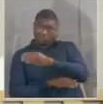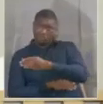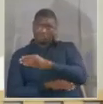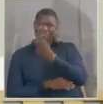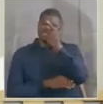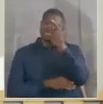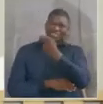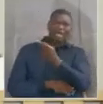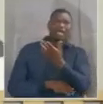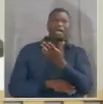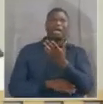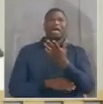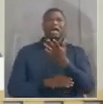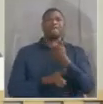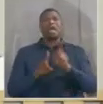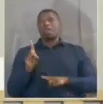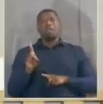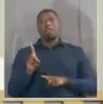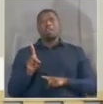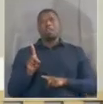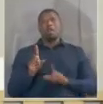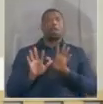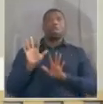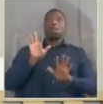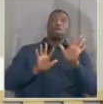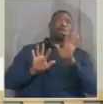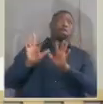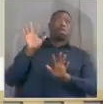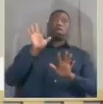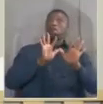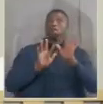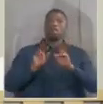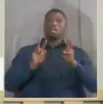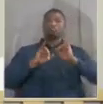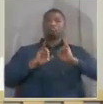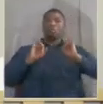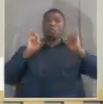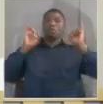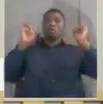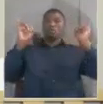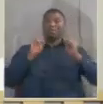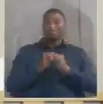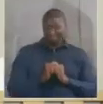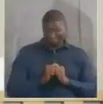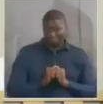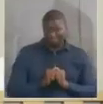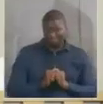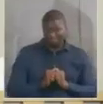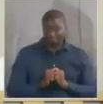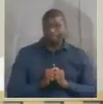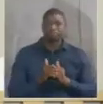seemed to be failing to address the problem. Hence then when it